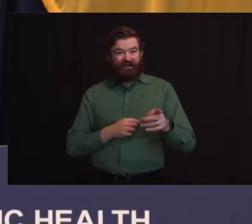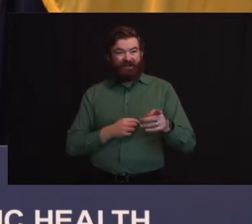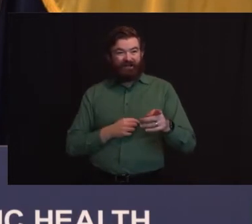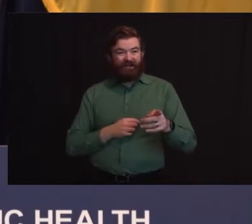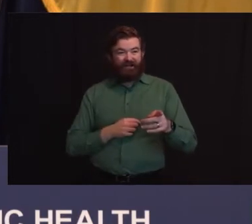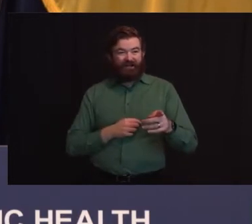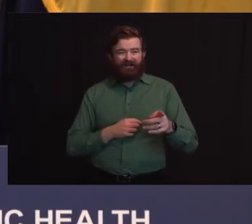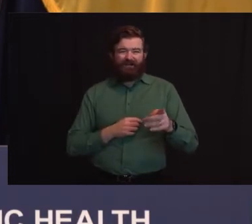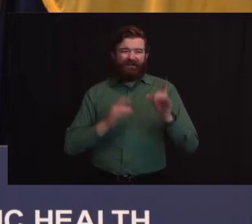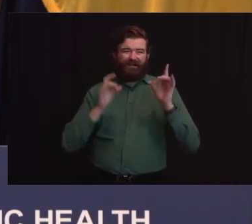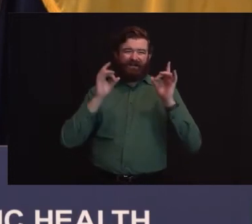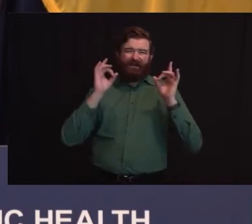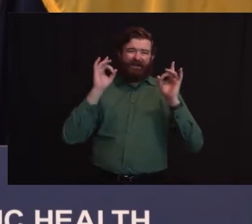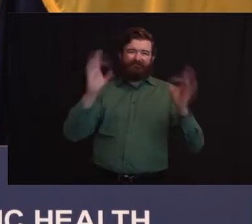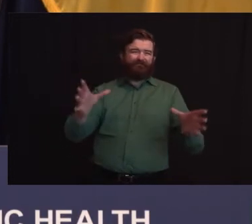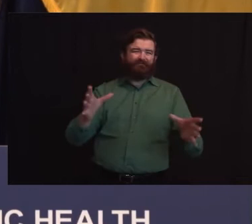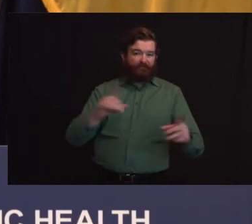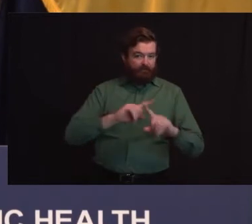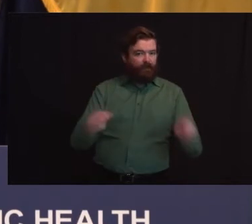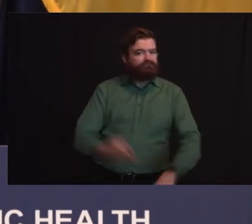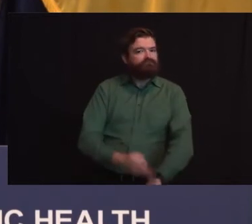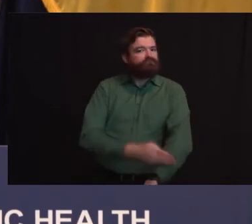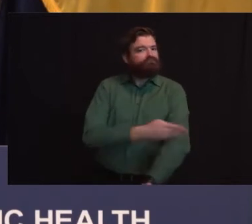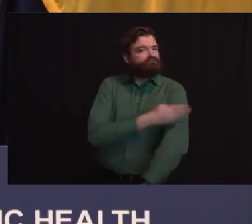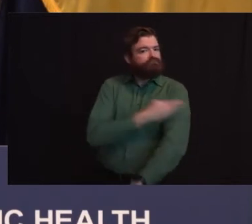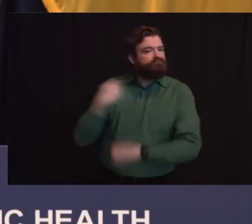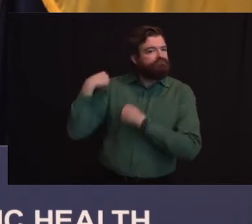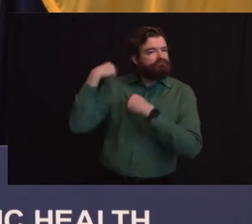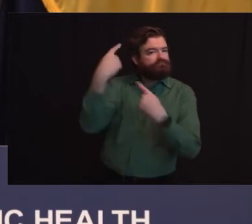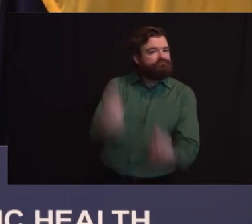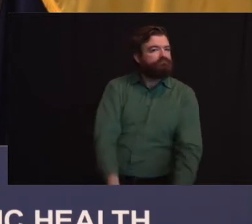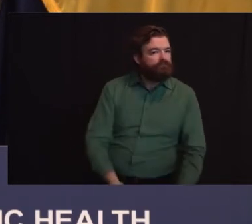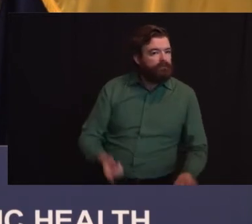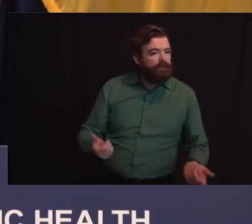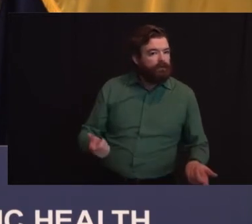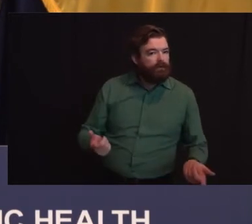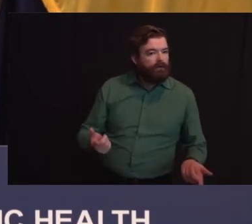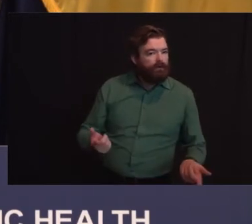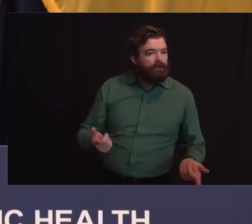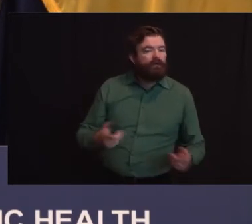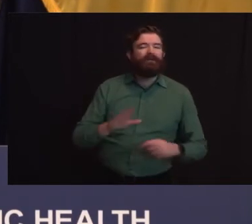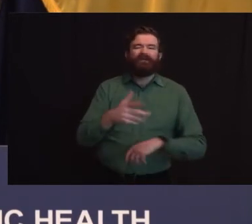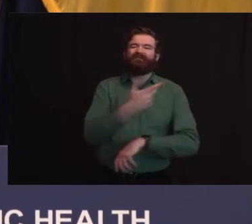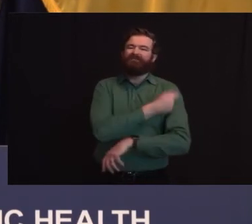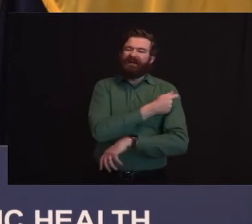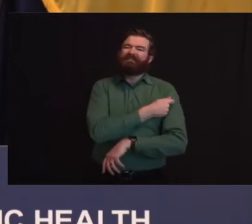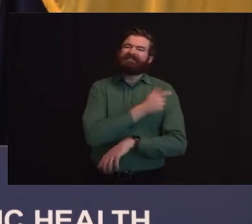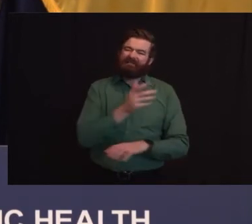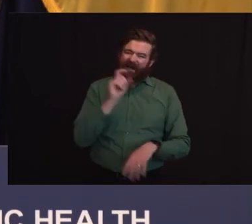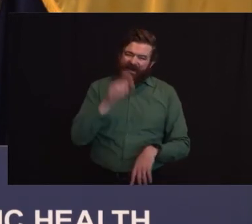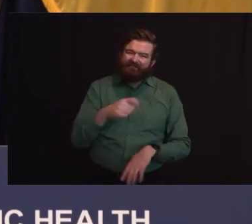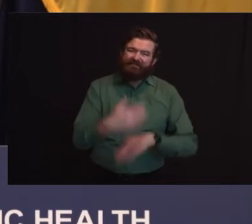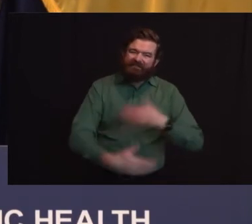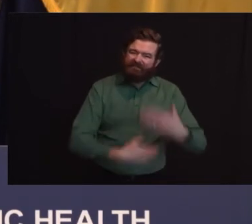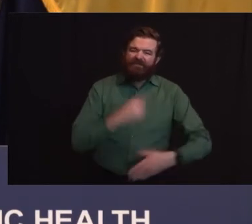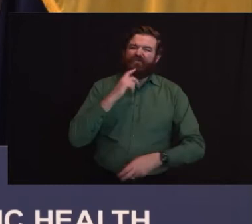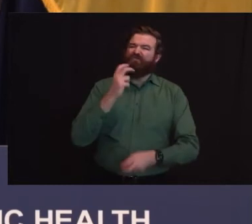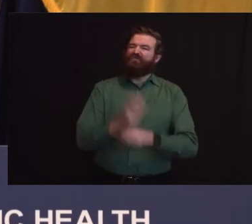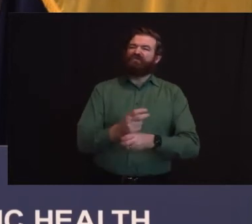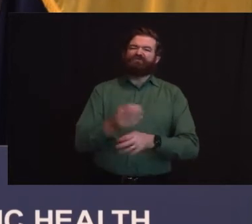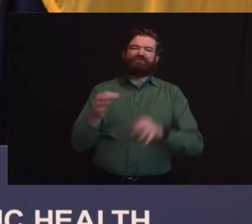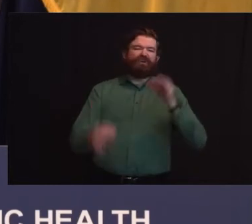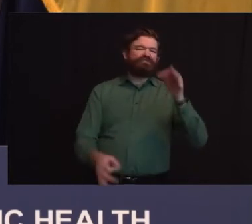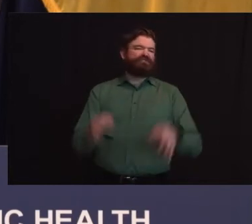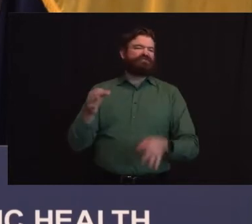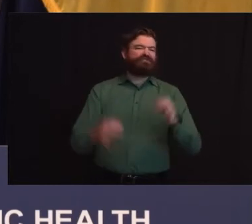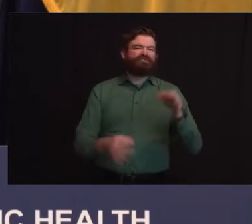Guess what, it got better. And some of the stuff takes time, so I don't think you can judge either. When you look in the mirror, I think we're our hardest critics.